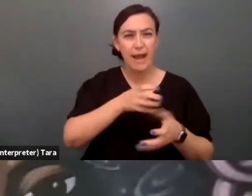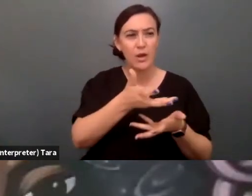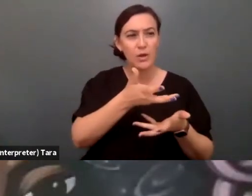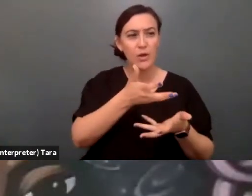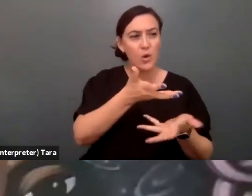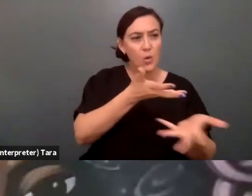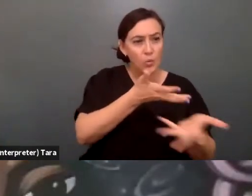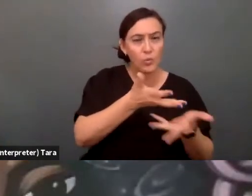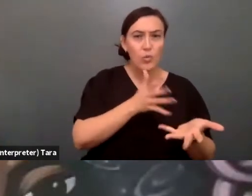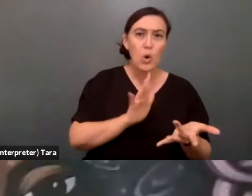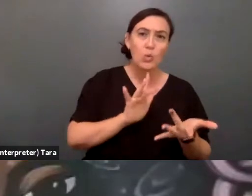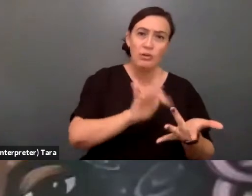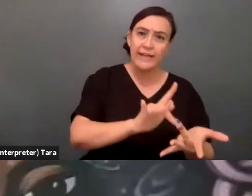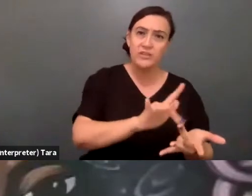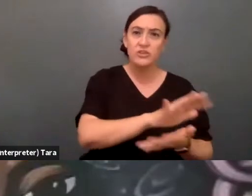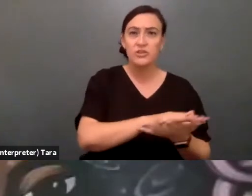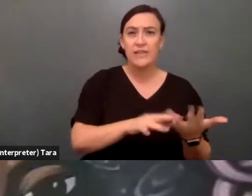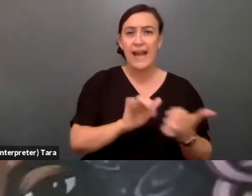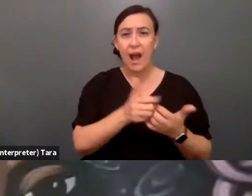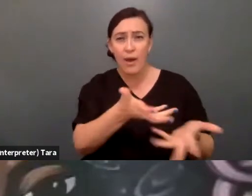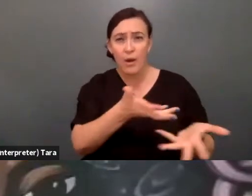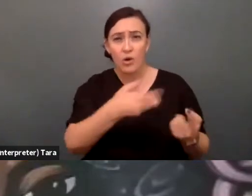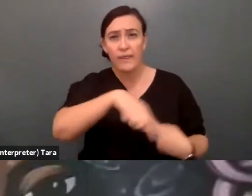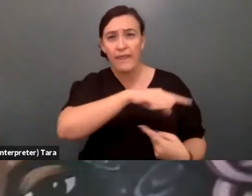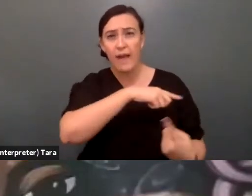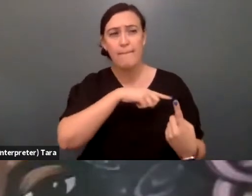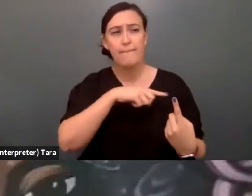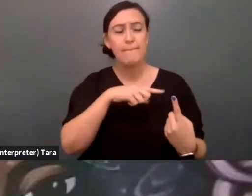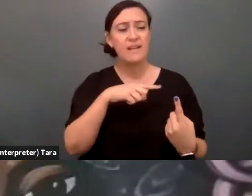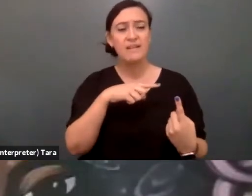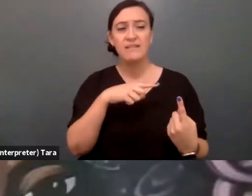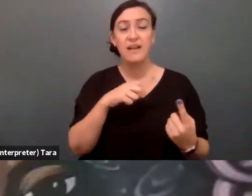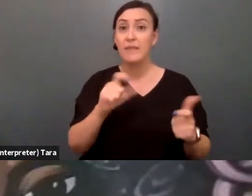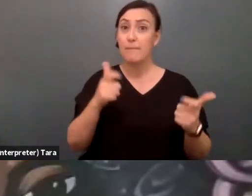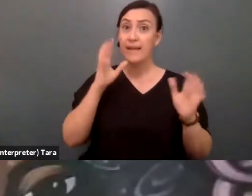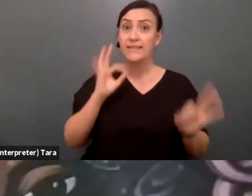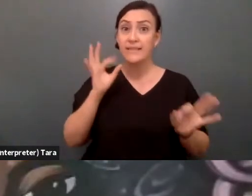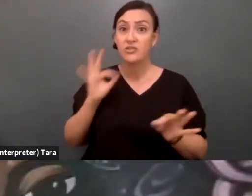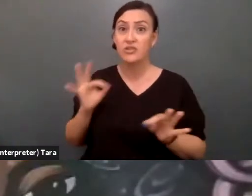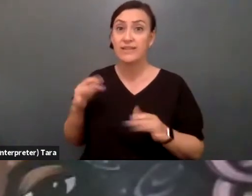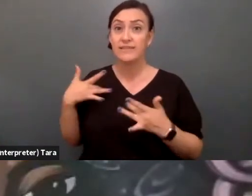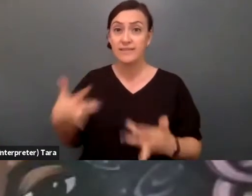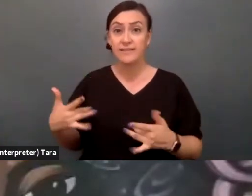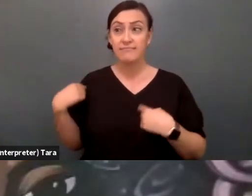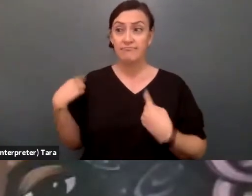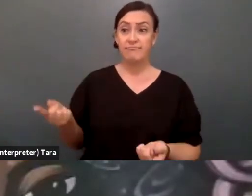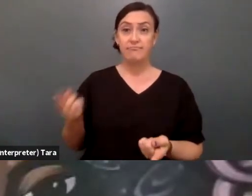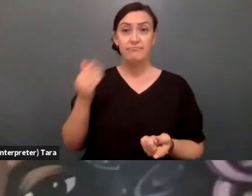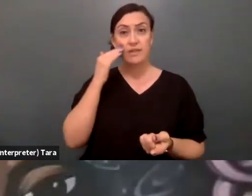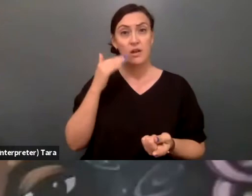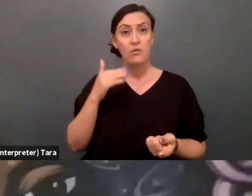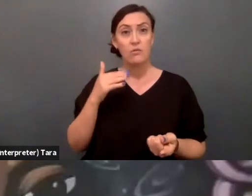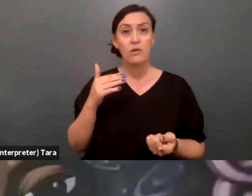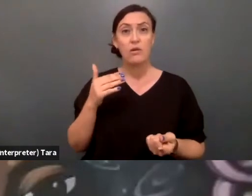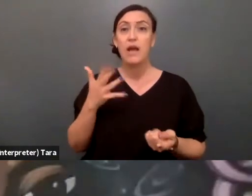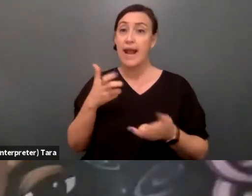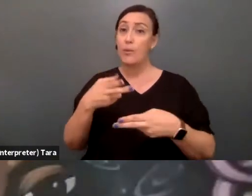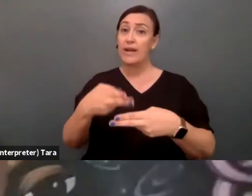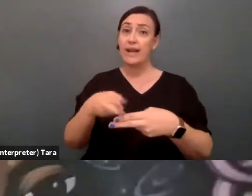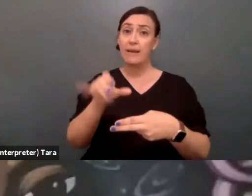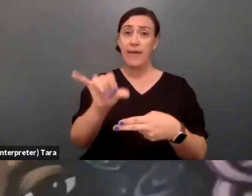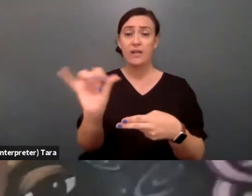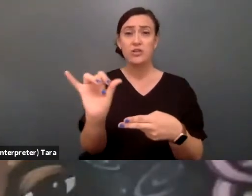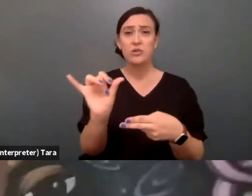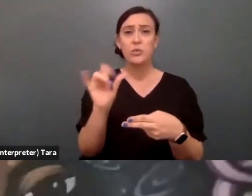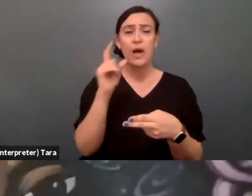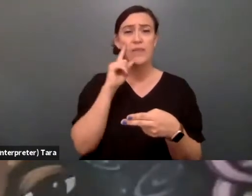and the ways that I worked with them, and the big decisions, right? I had the and I want to name that. I think